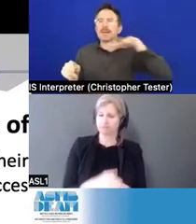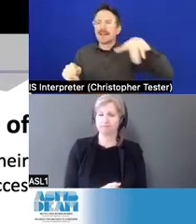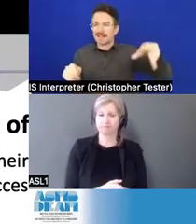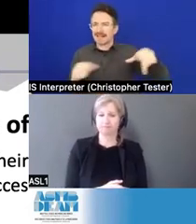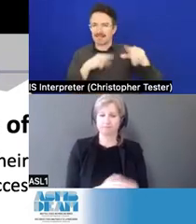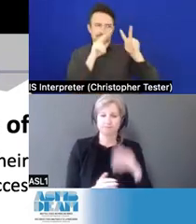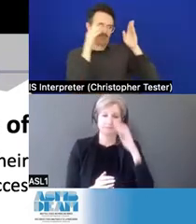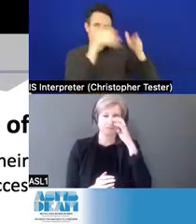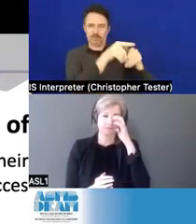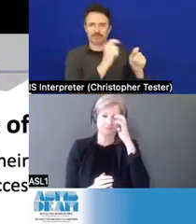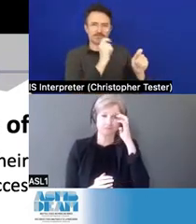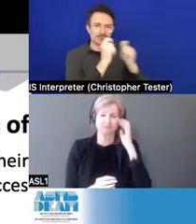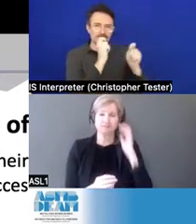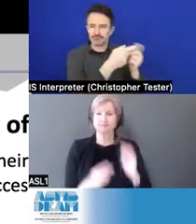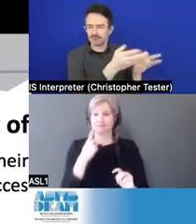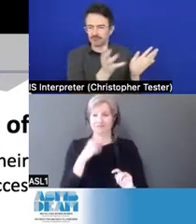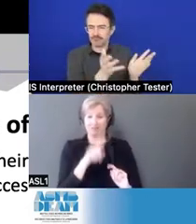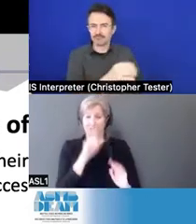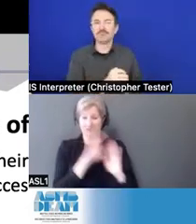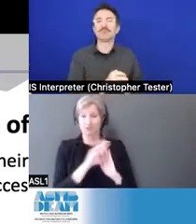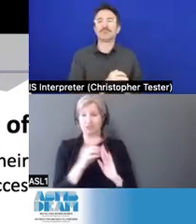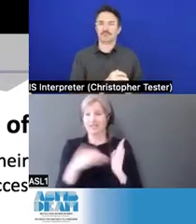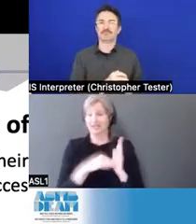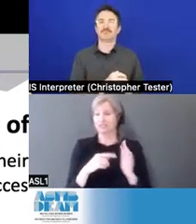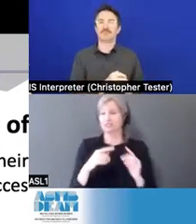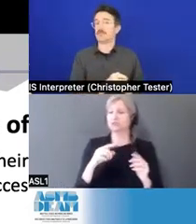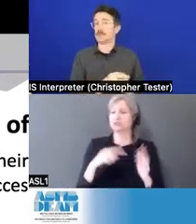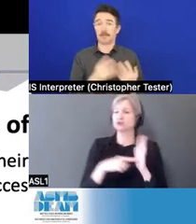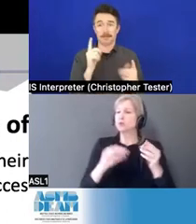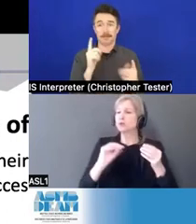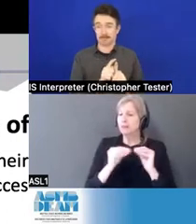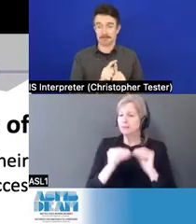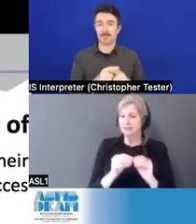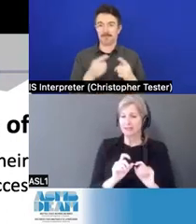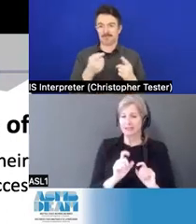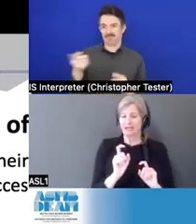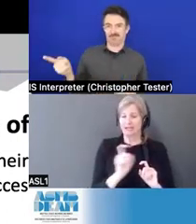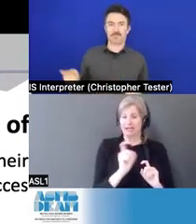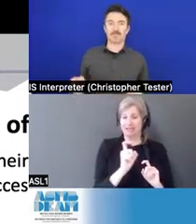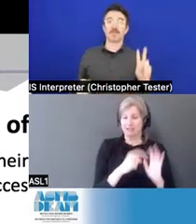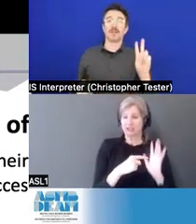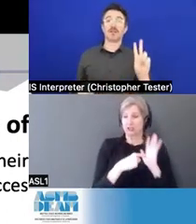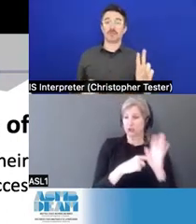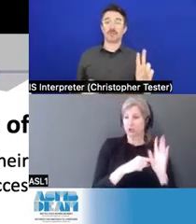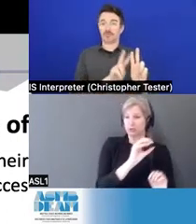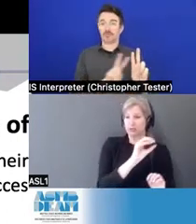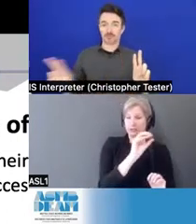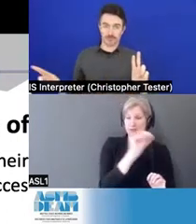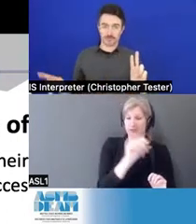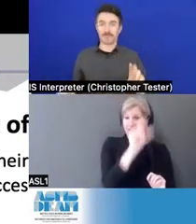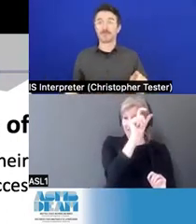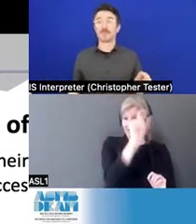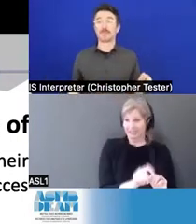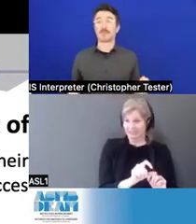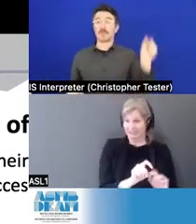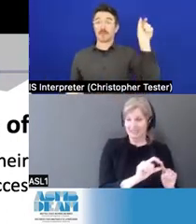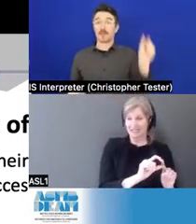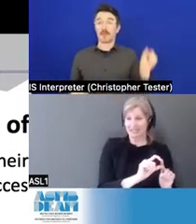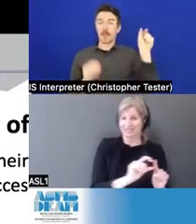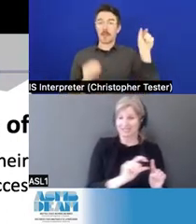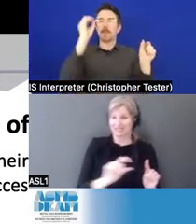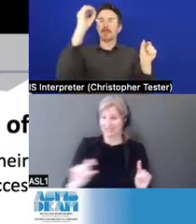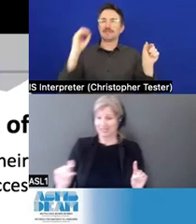this slide, I'm showing another figure with the x-axis showing percentage of parents, and then